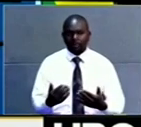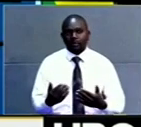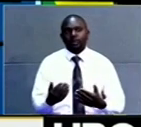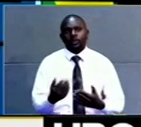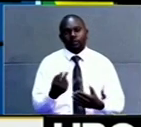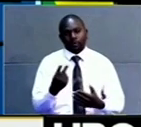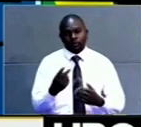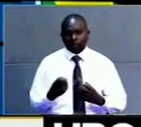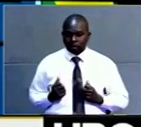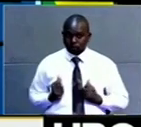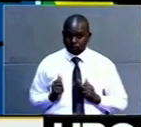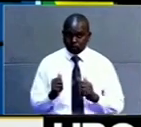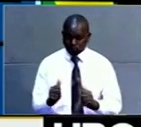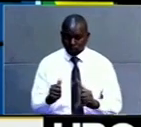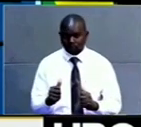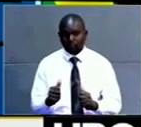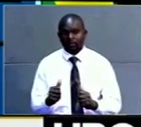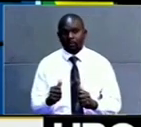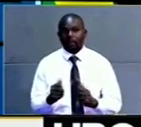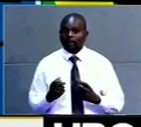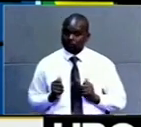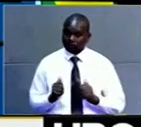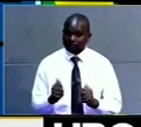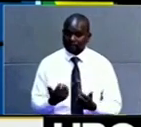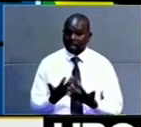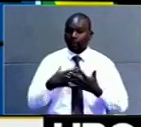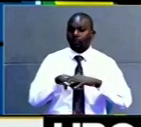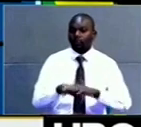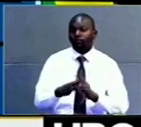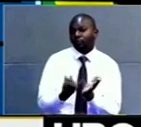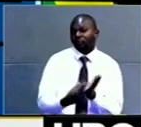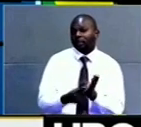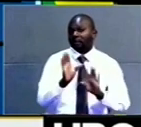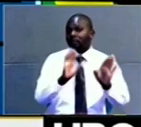operators ensure that the tourists do not mix with Ugandans.